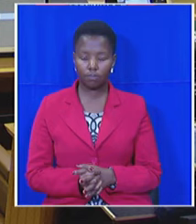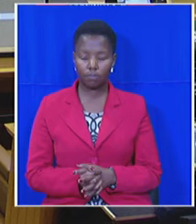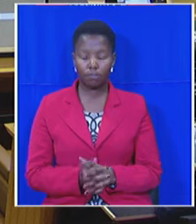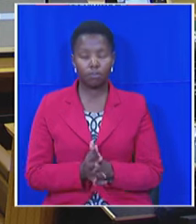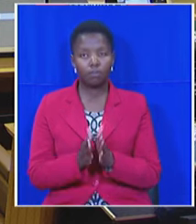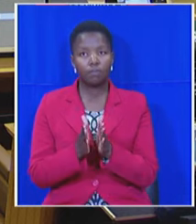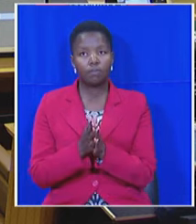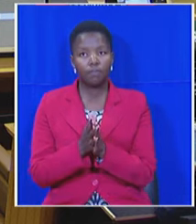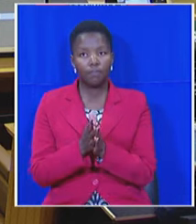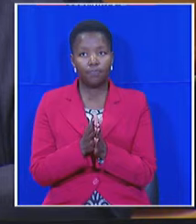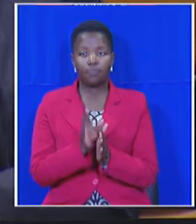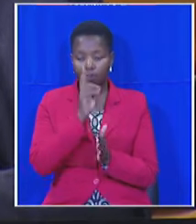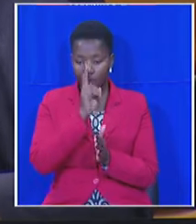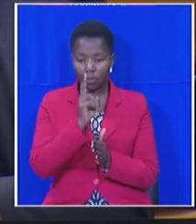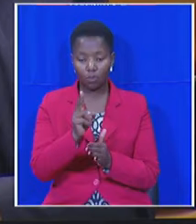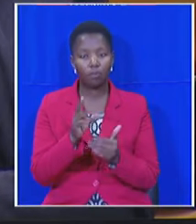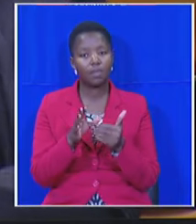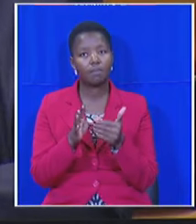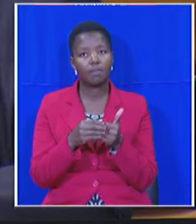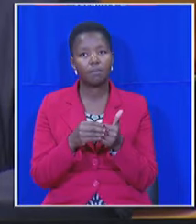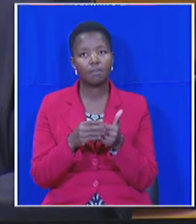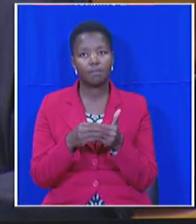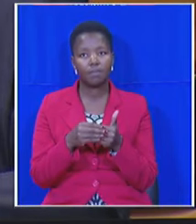Order, honourable members.